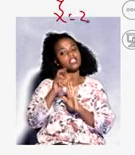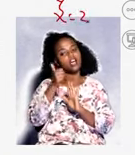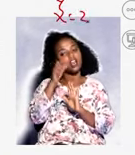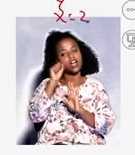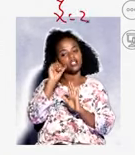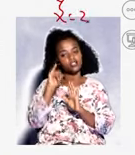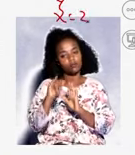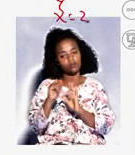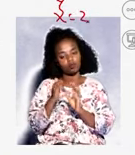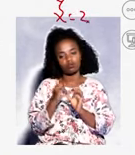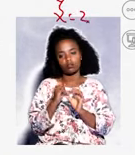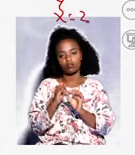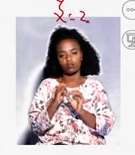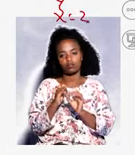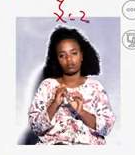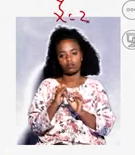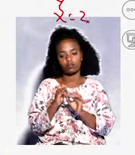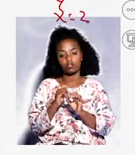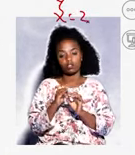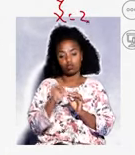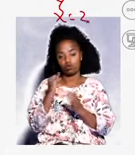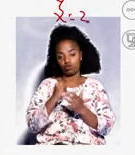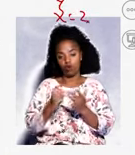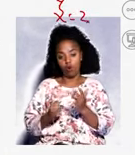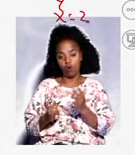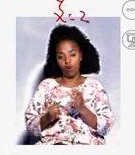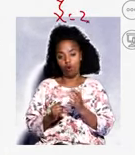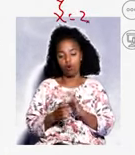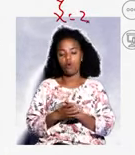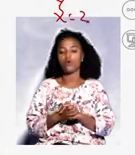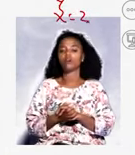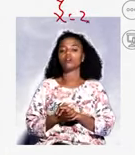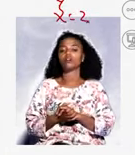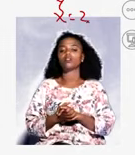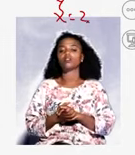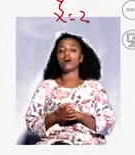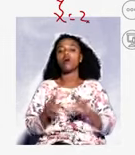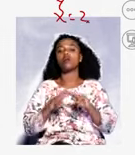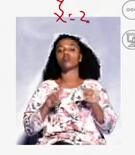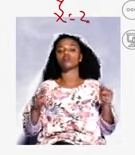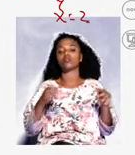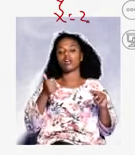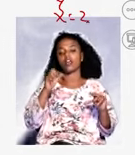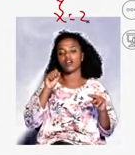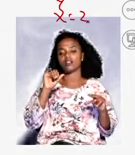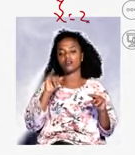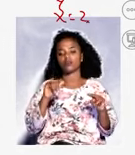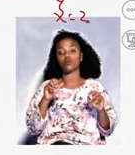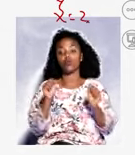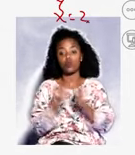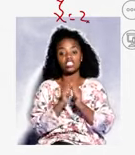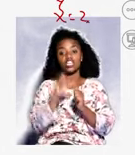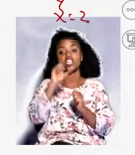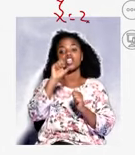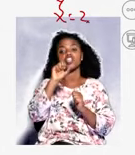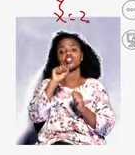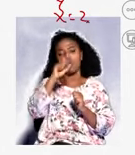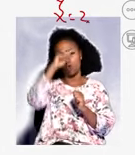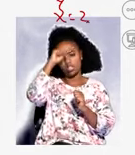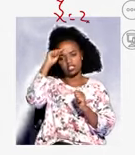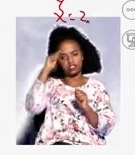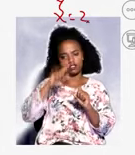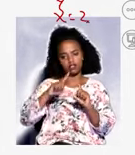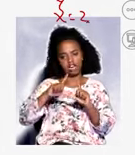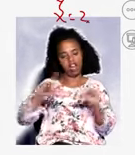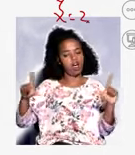is the vertical asymptote, and draw the horizontal asymptote is in solid line. It is y is equals